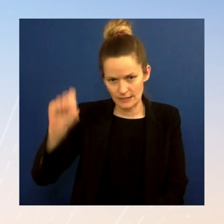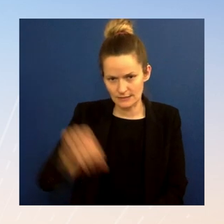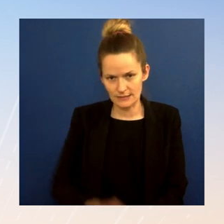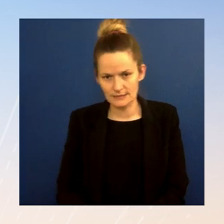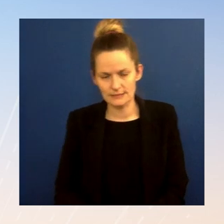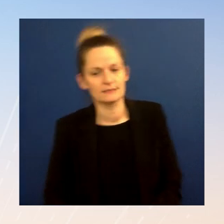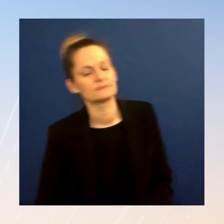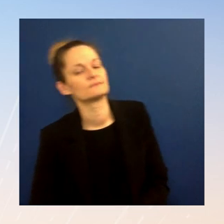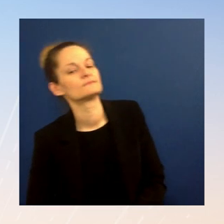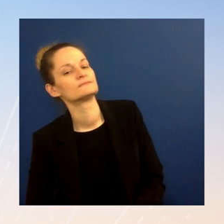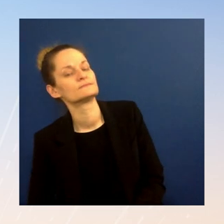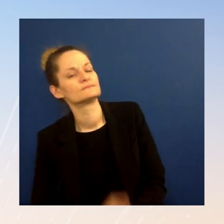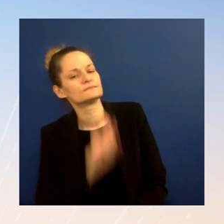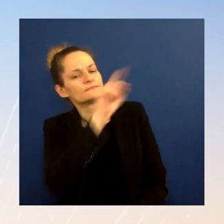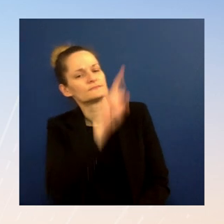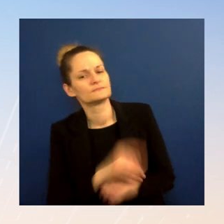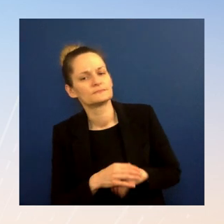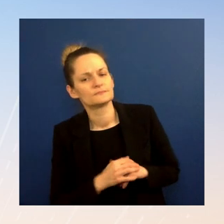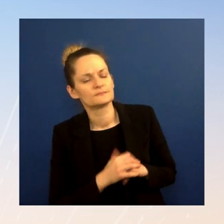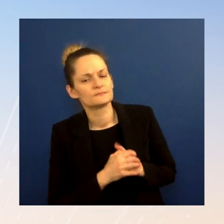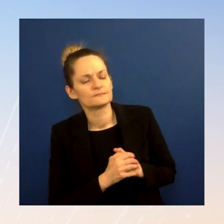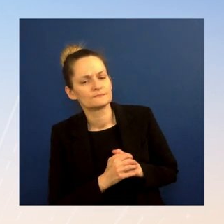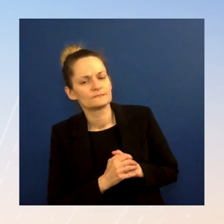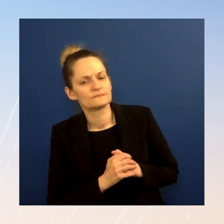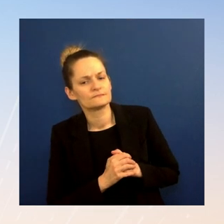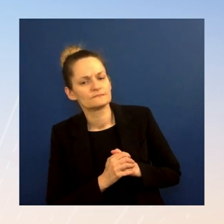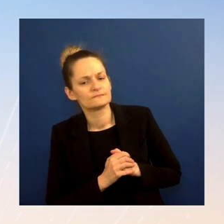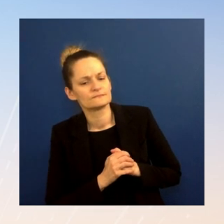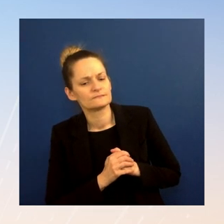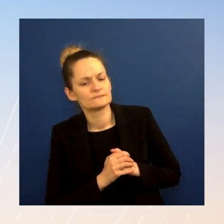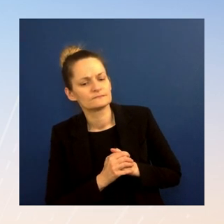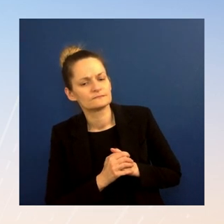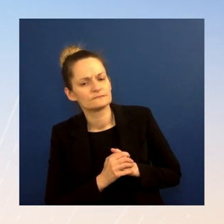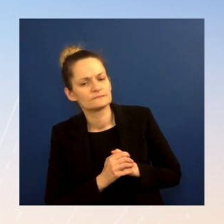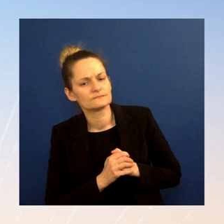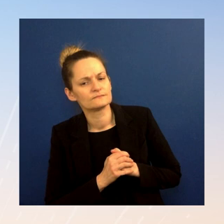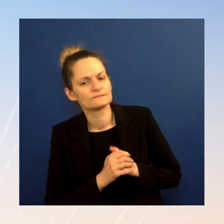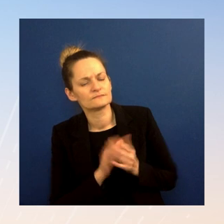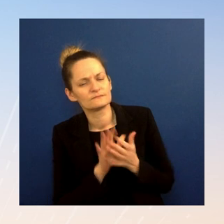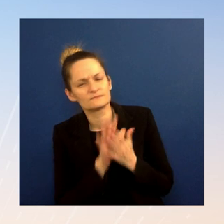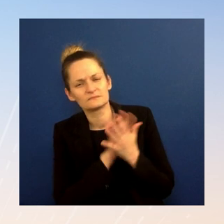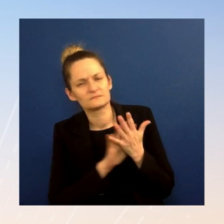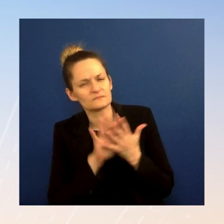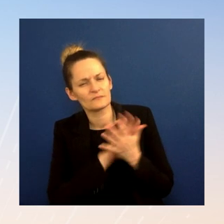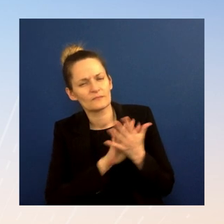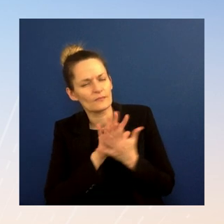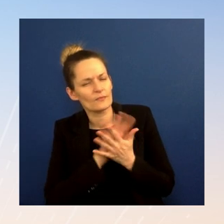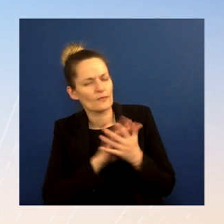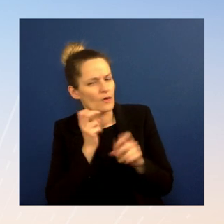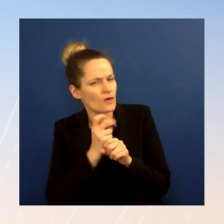North Korea fired new missiles day before yesterday. What is the